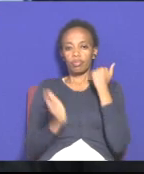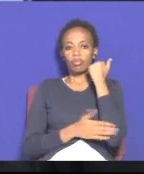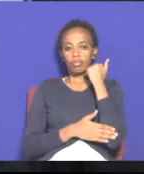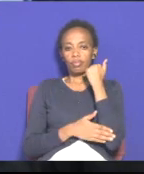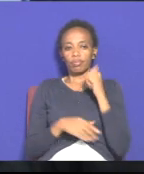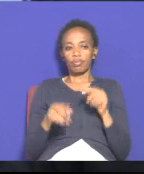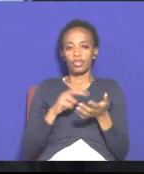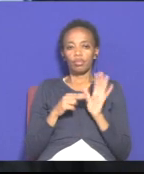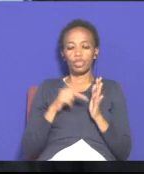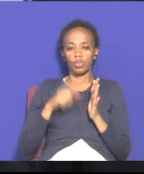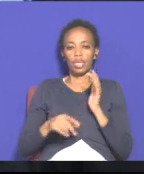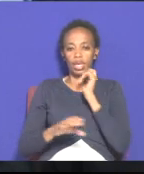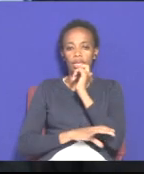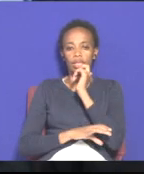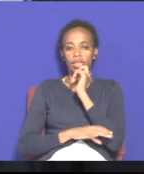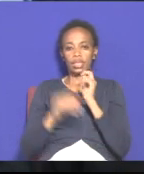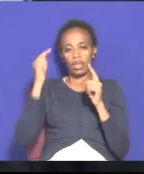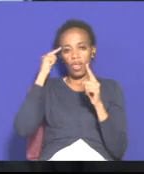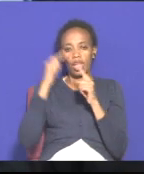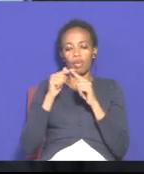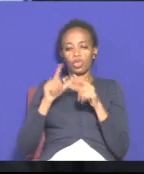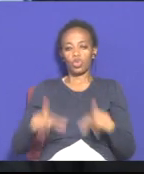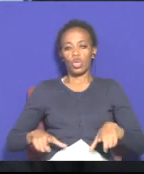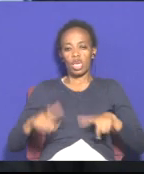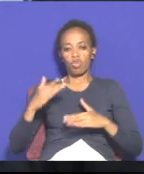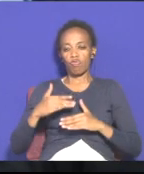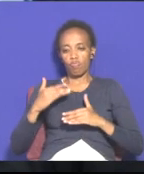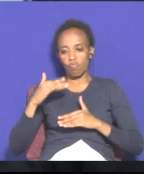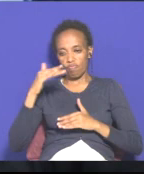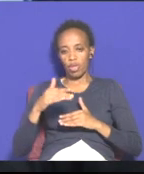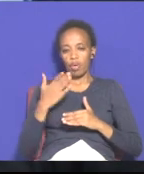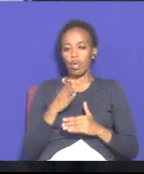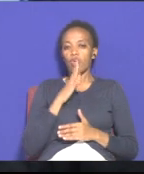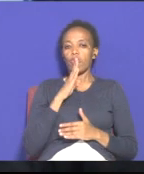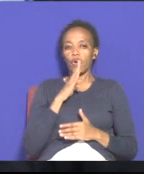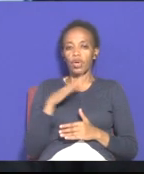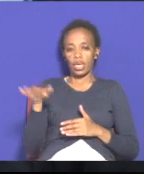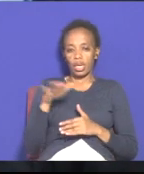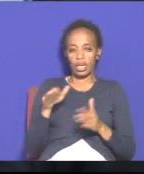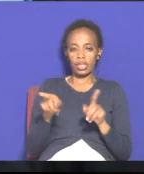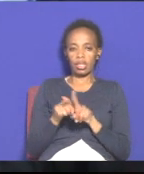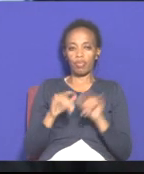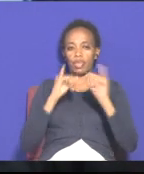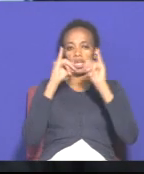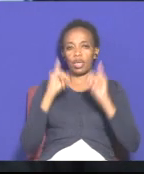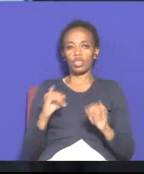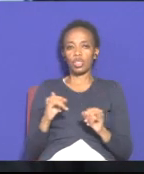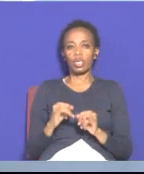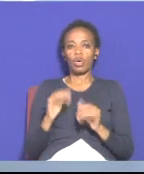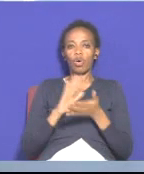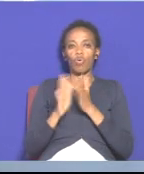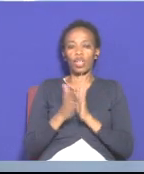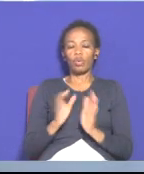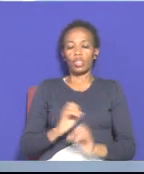as it means that the country intends to live beyond its means by borrowing locally and internationally without